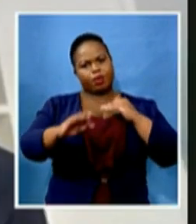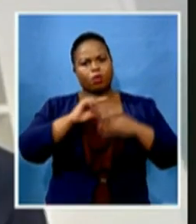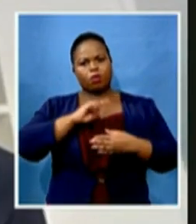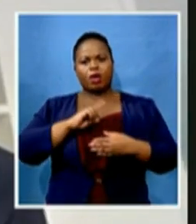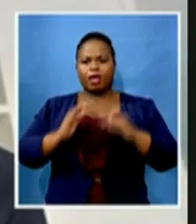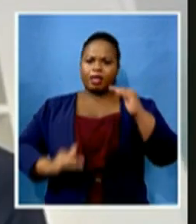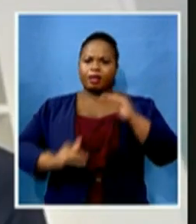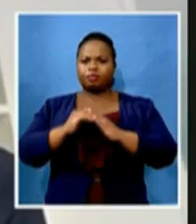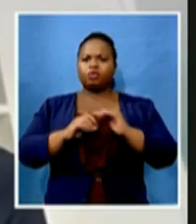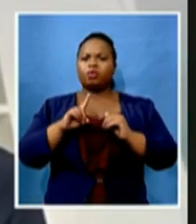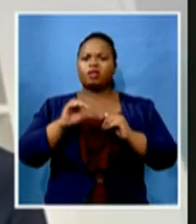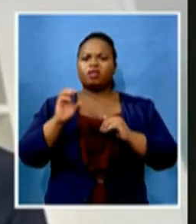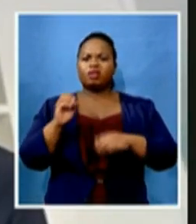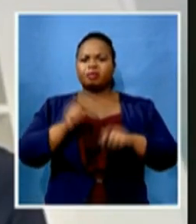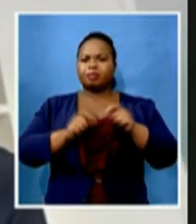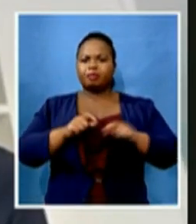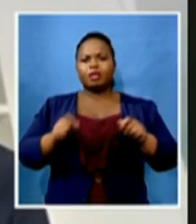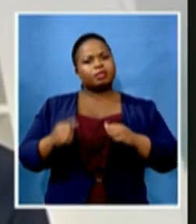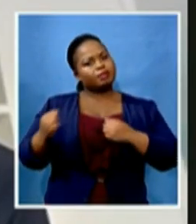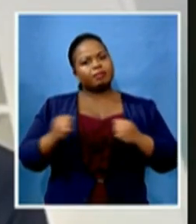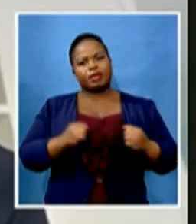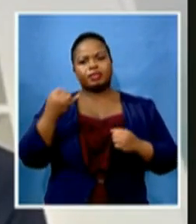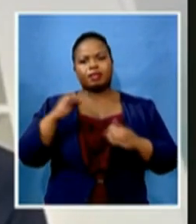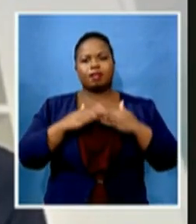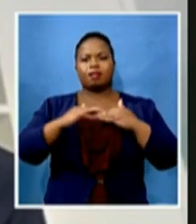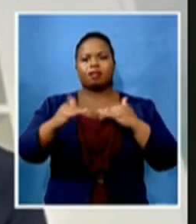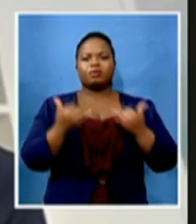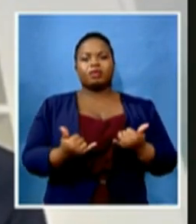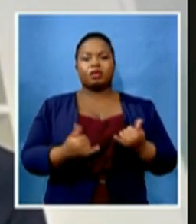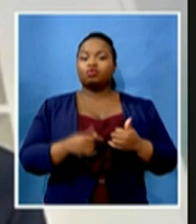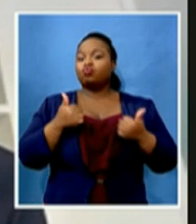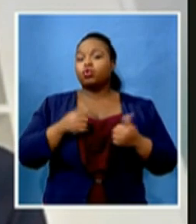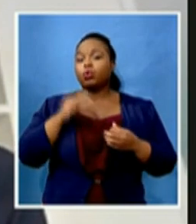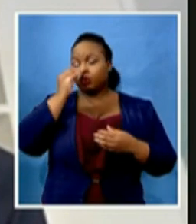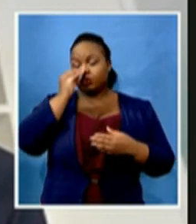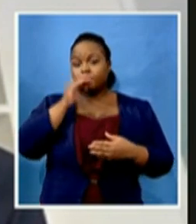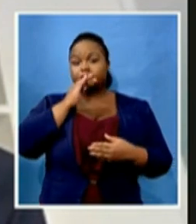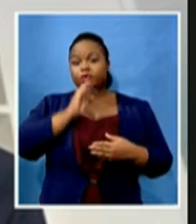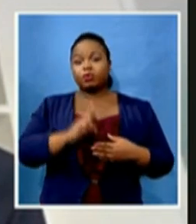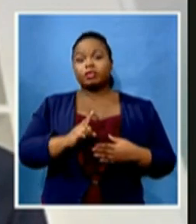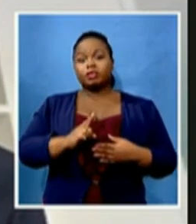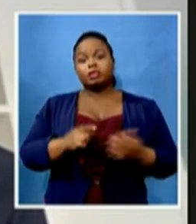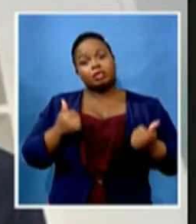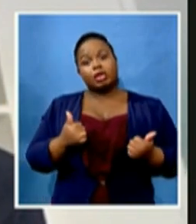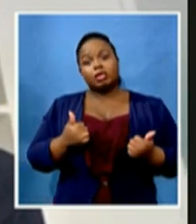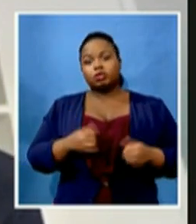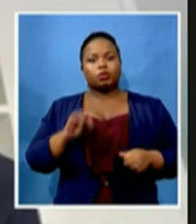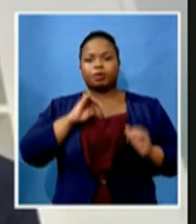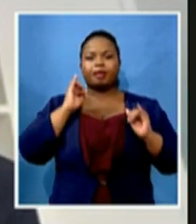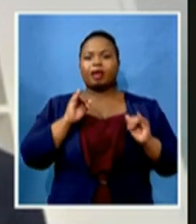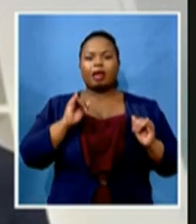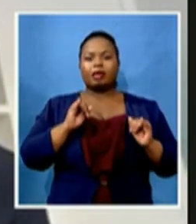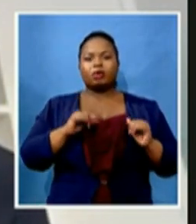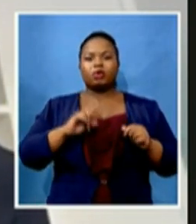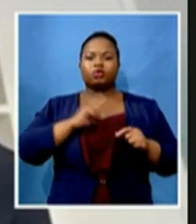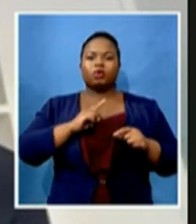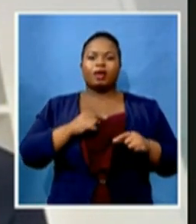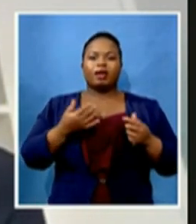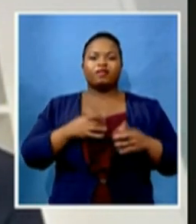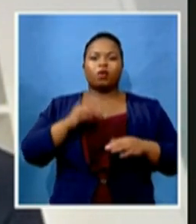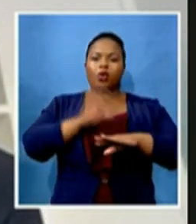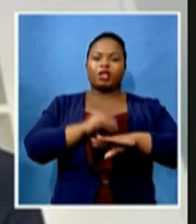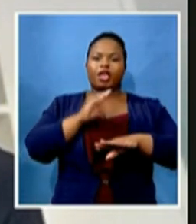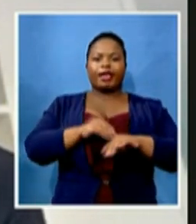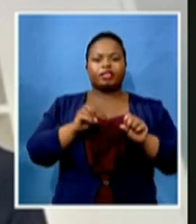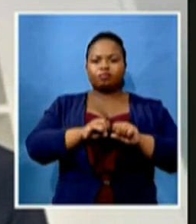today, which is great news. It means that there's not a sign of anything that causes the age distribution to change, which would be a huge sign that